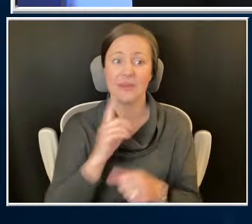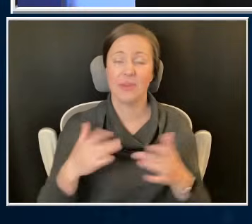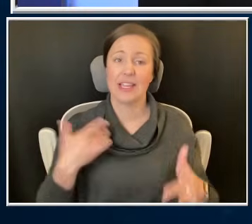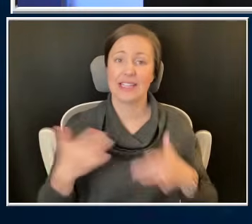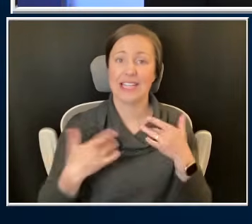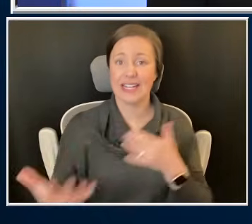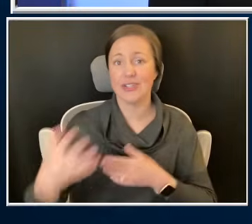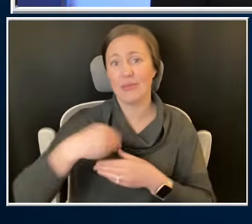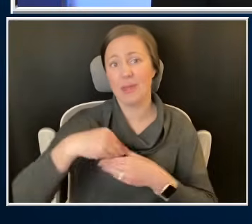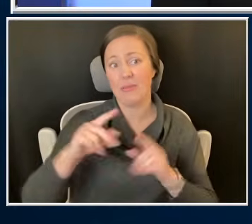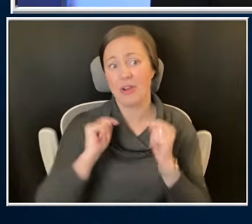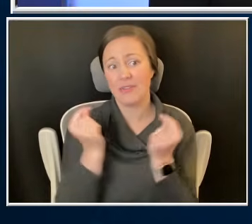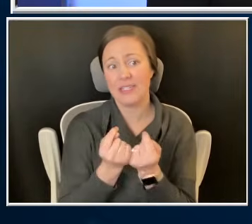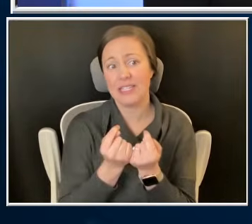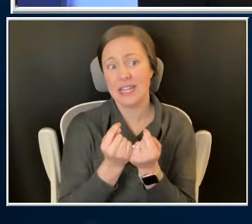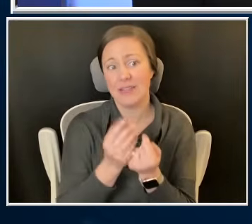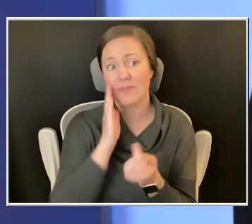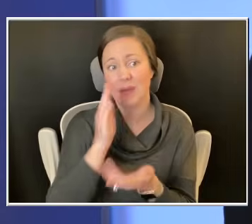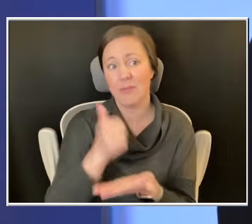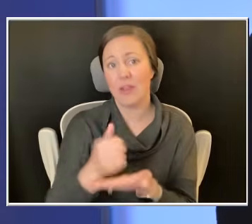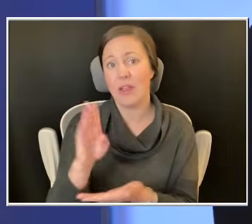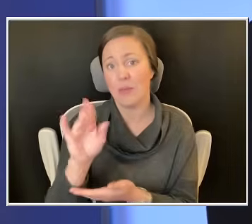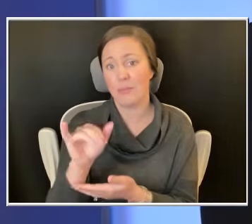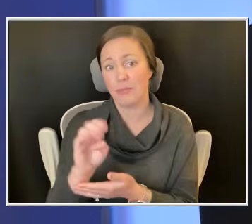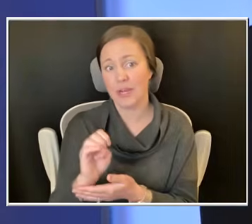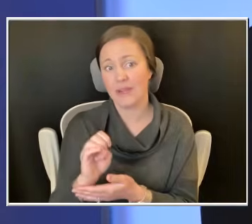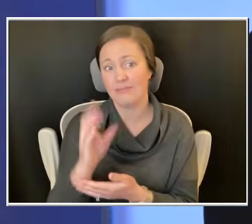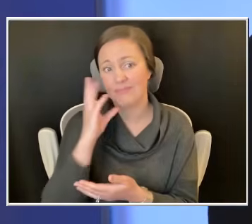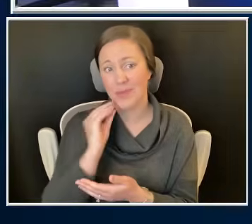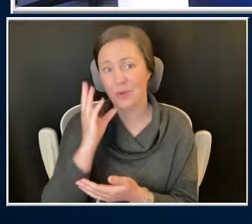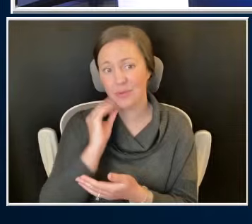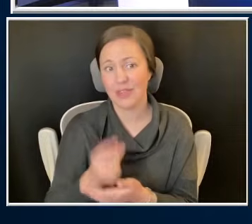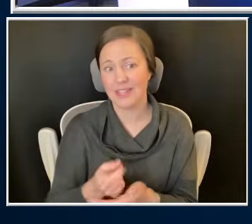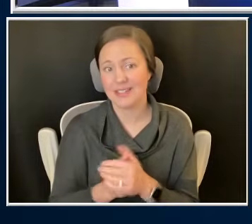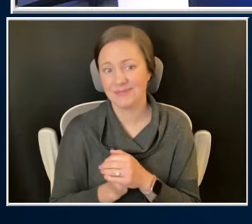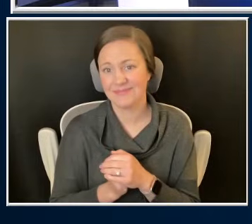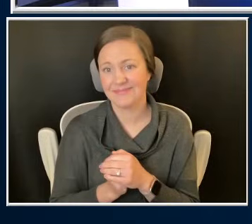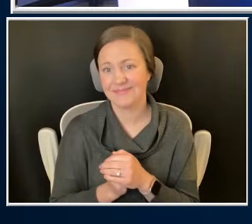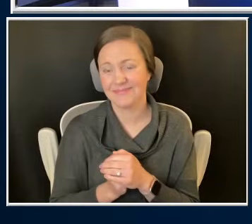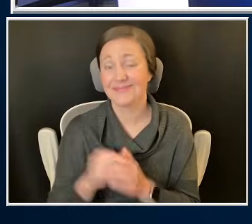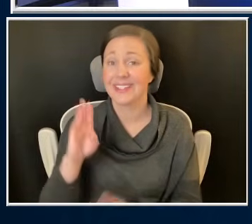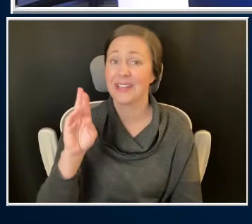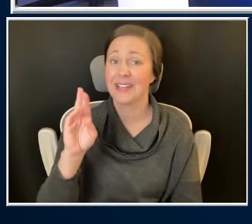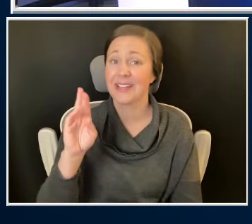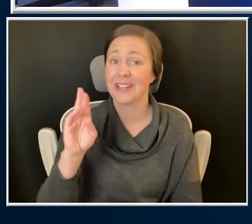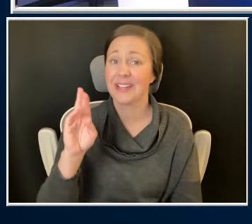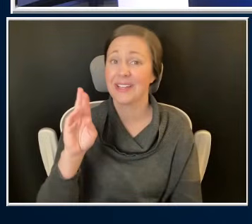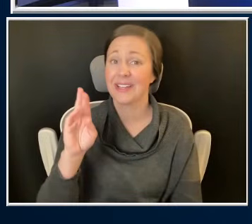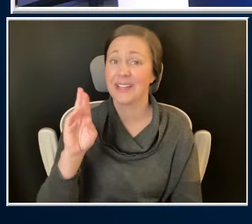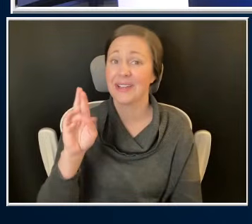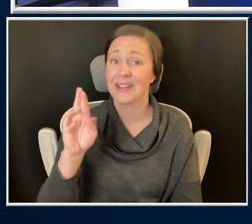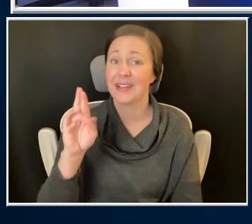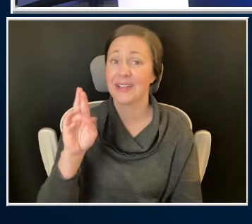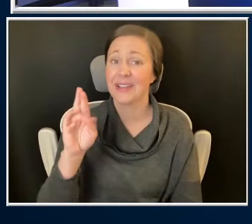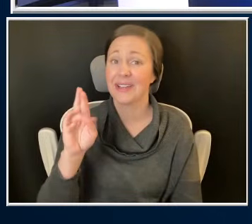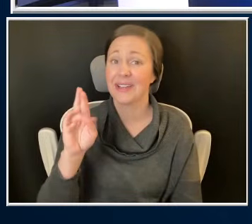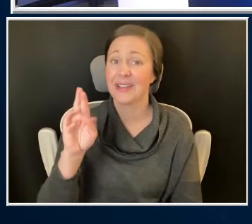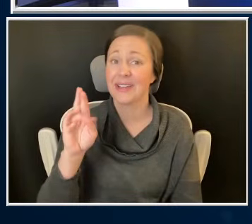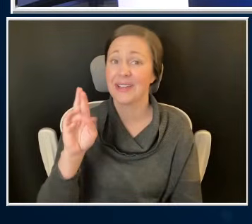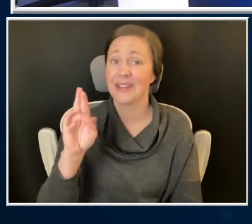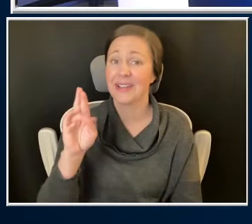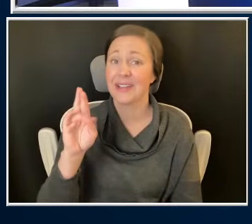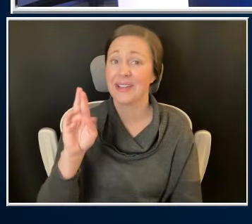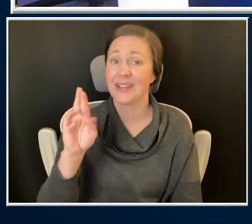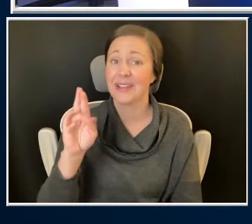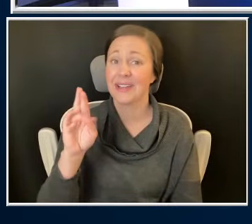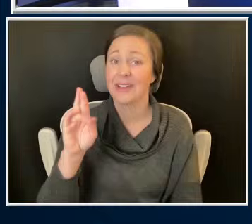team that gets to help Brie go through this. All right, Brie. We're just so glad that you got to share this news with